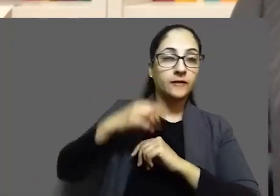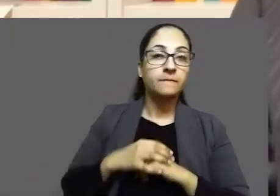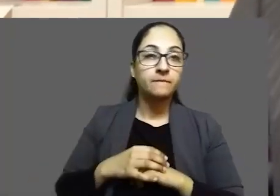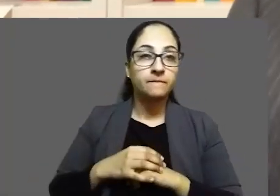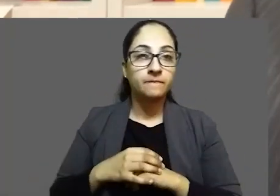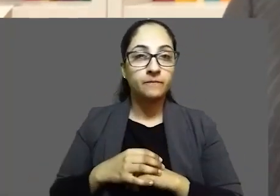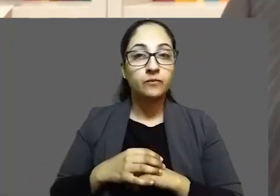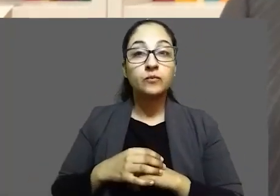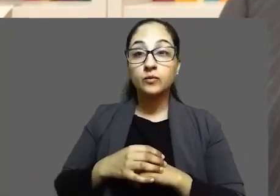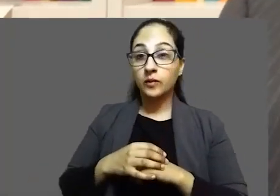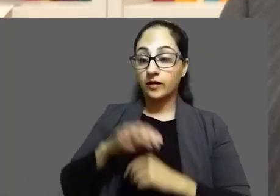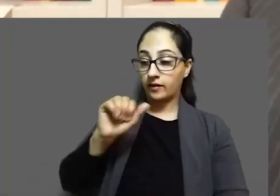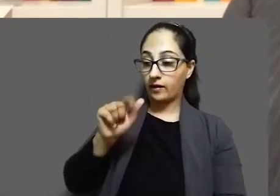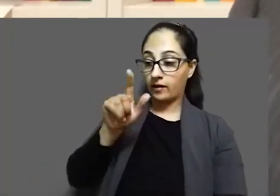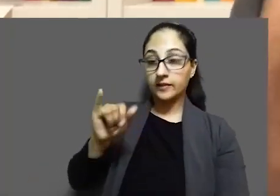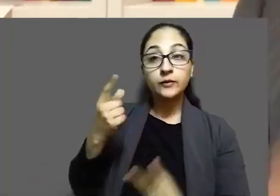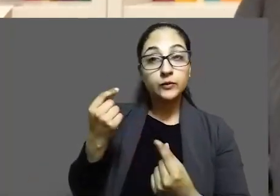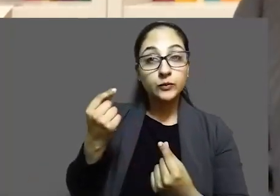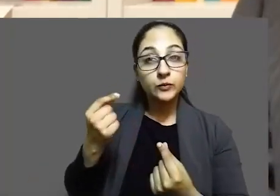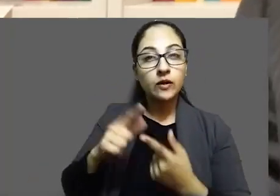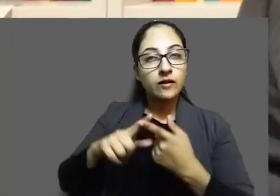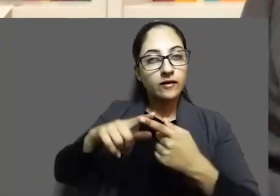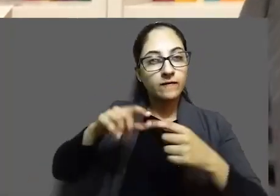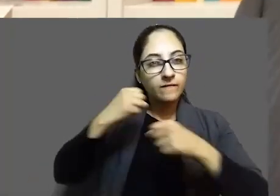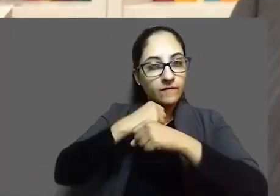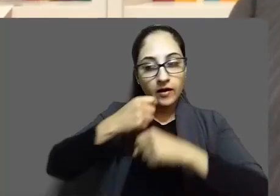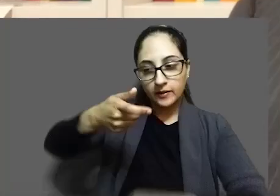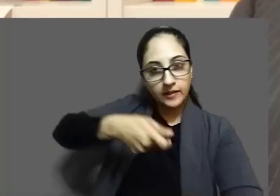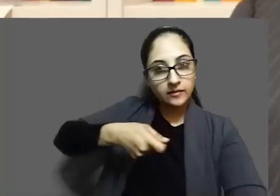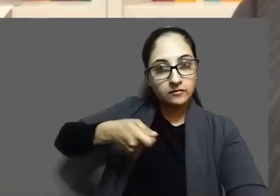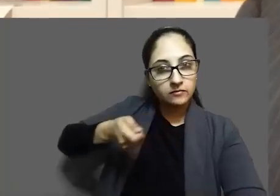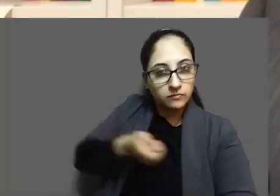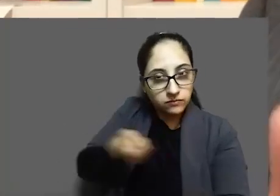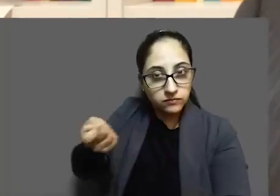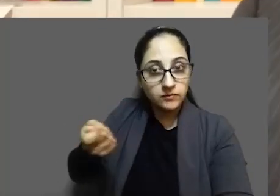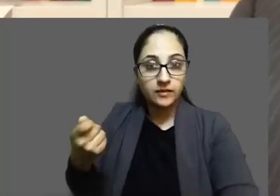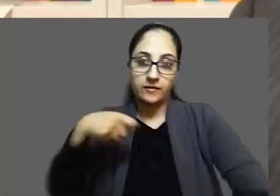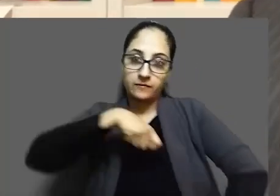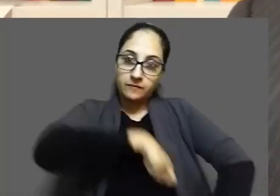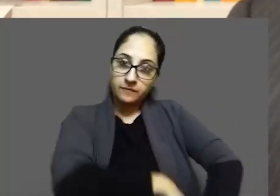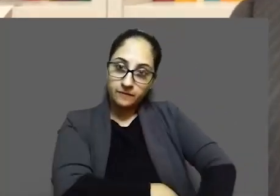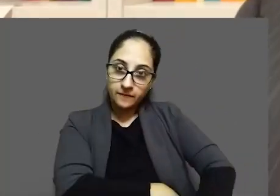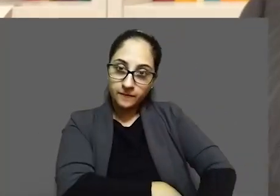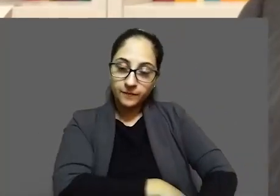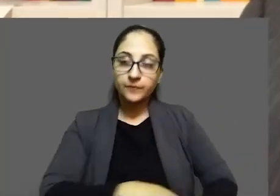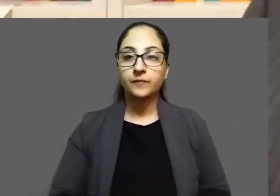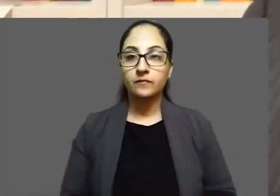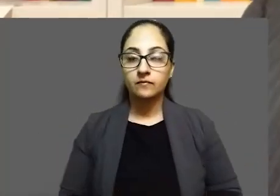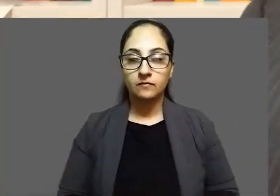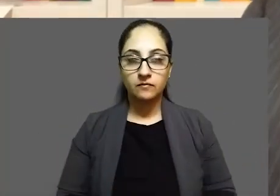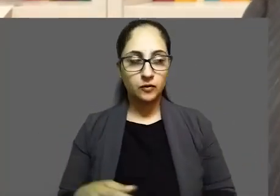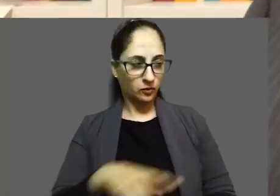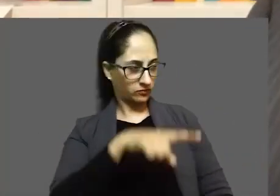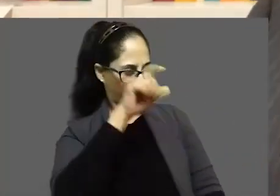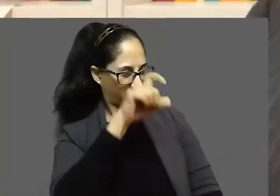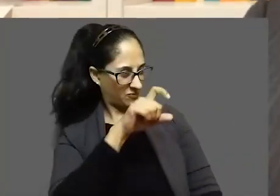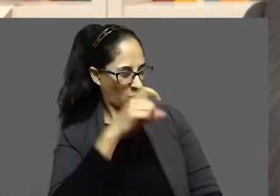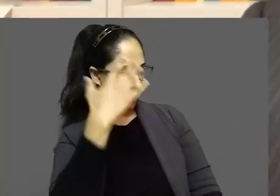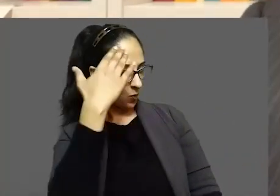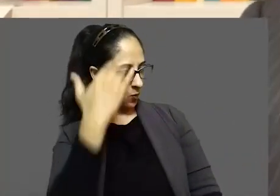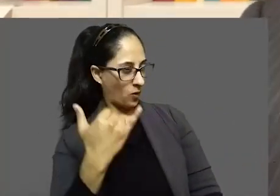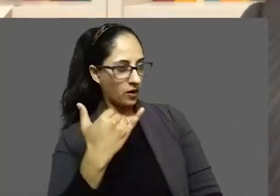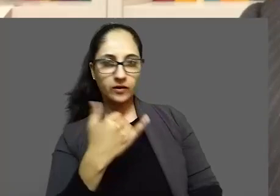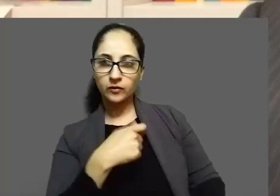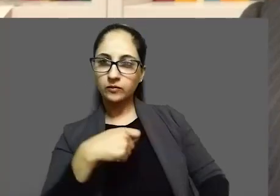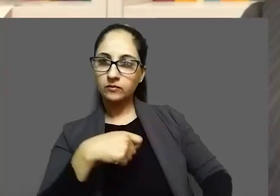puts Zulfiqar away. And his enemy, who is ready to die, says, "Why are you putting your sword away? You had me." He said,